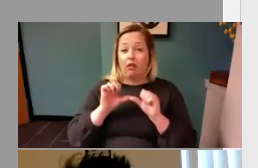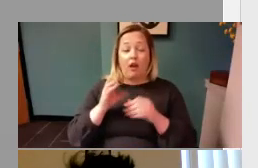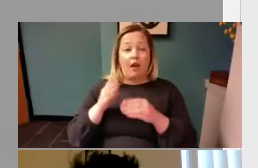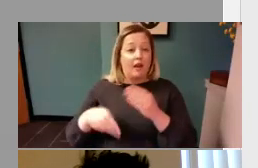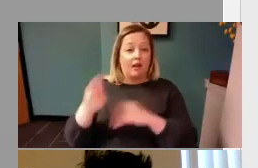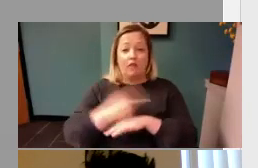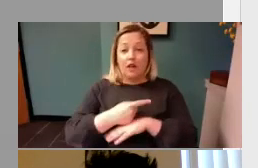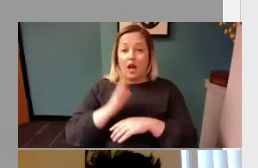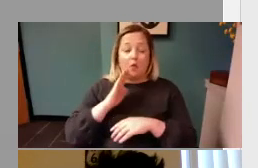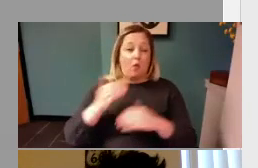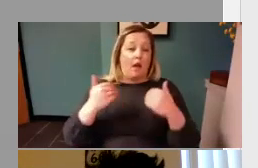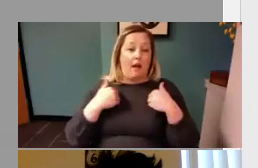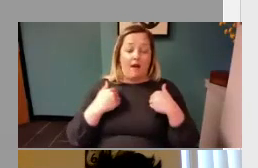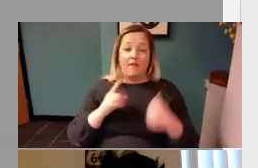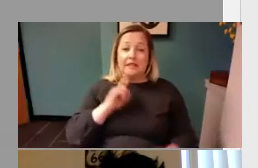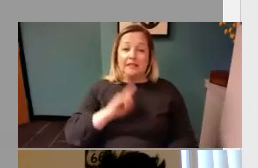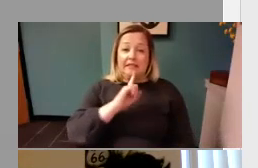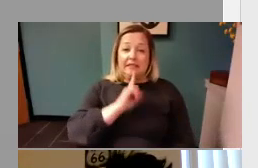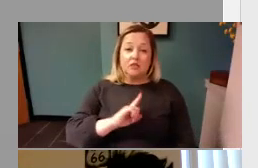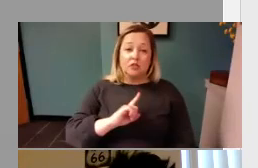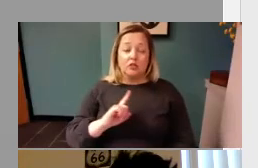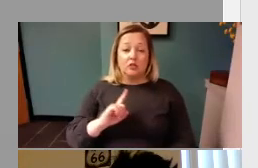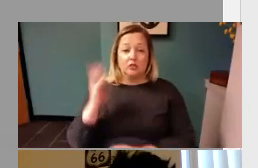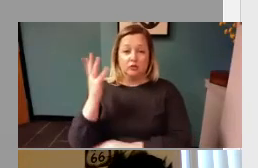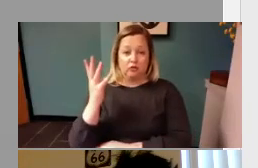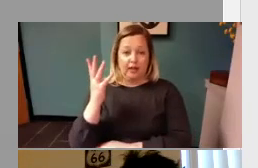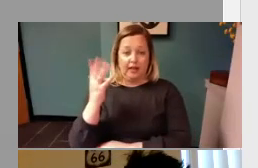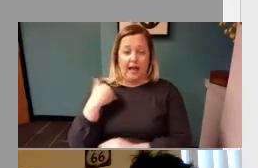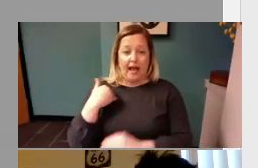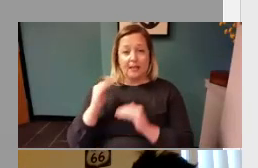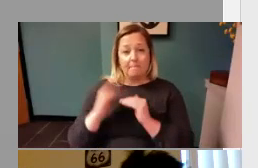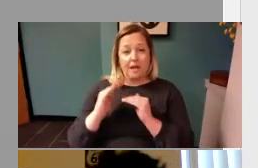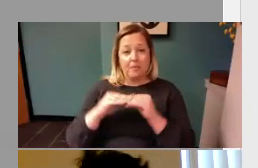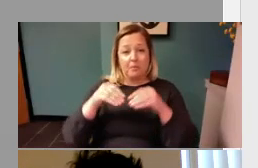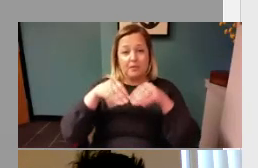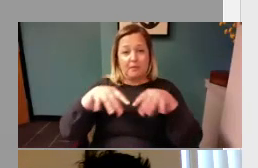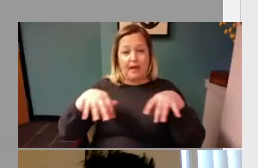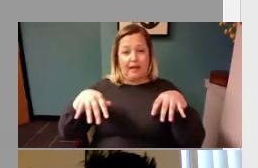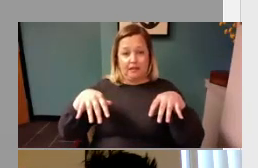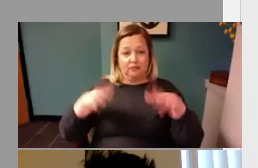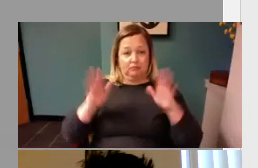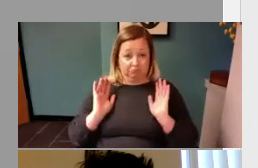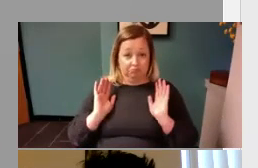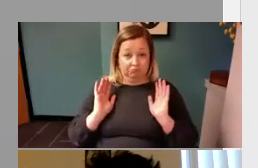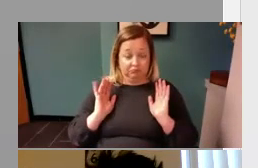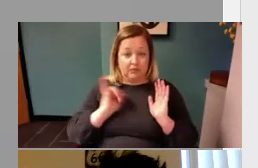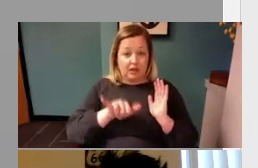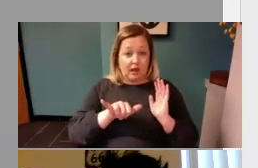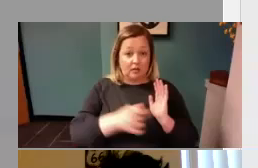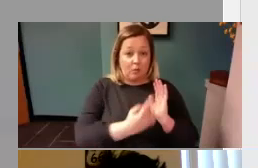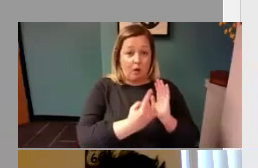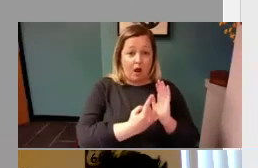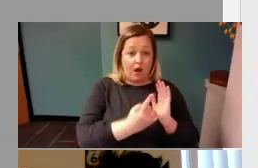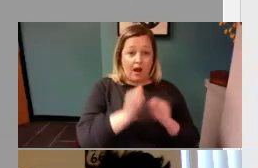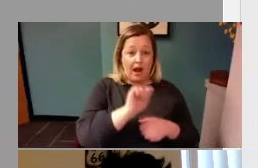has the minimum spanning tree across the entire graph. Now that was one algorithm. However, that does